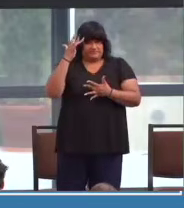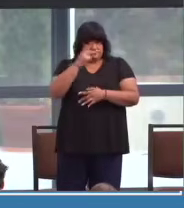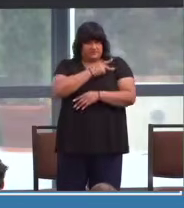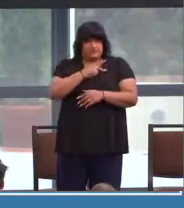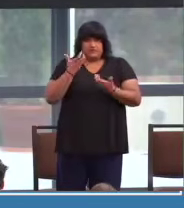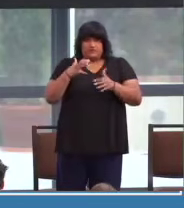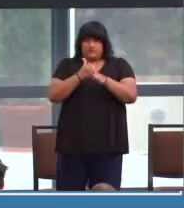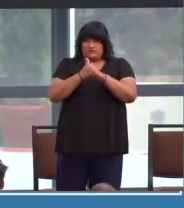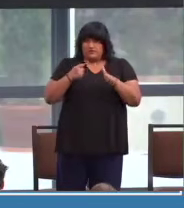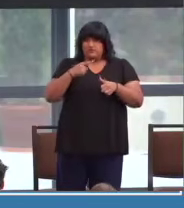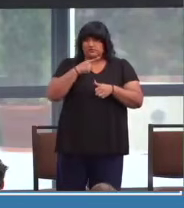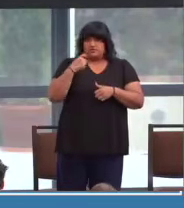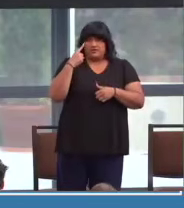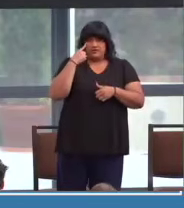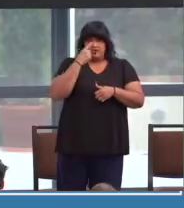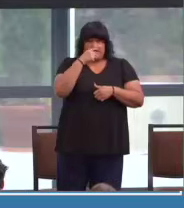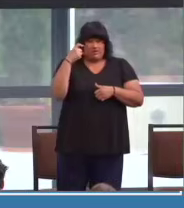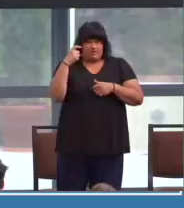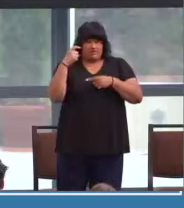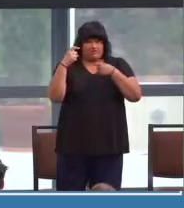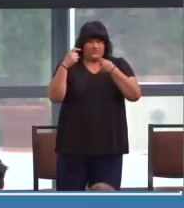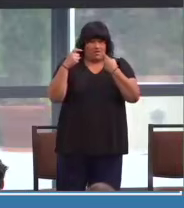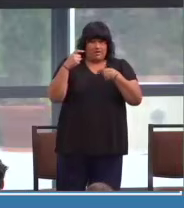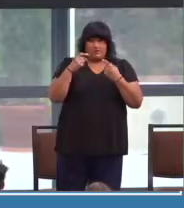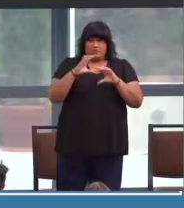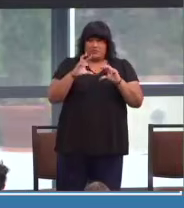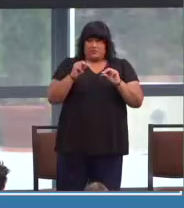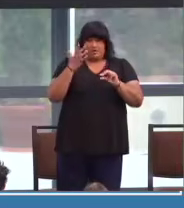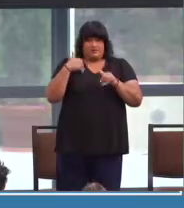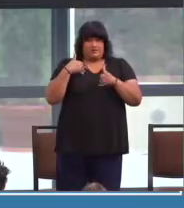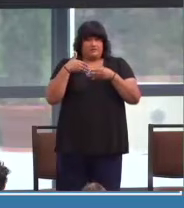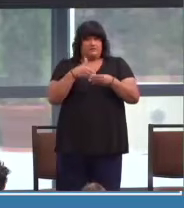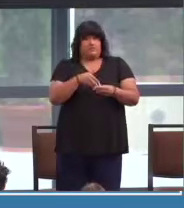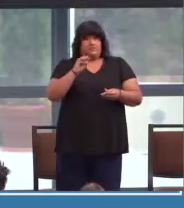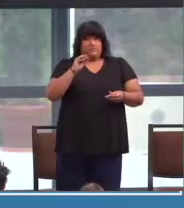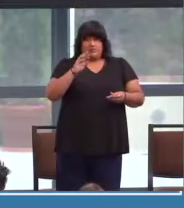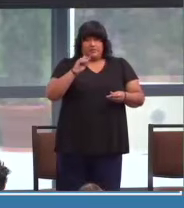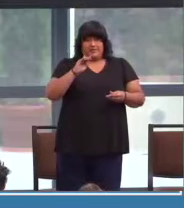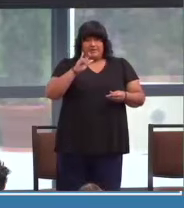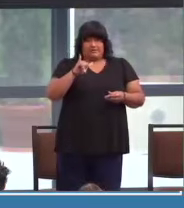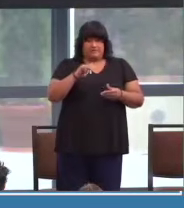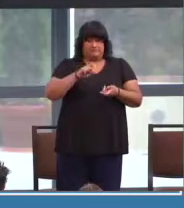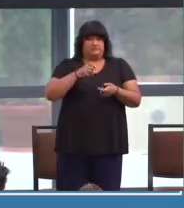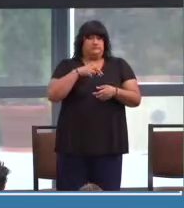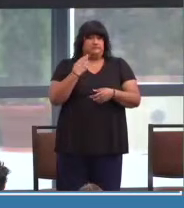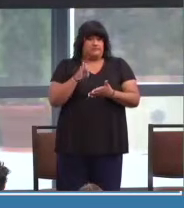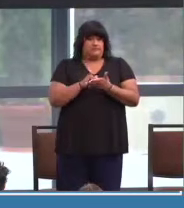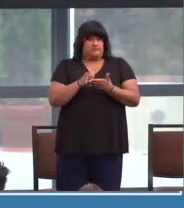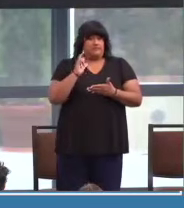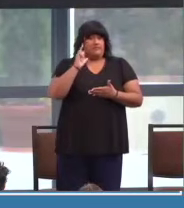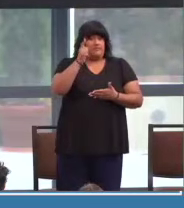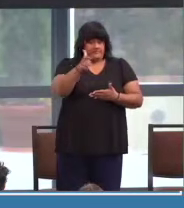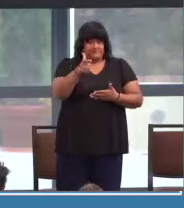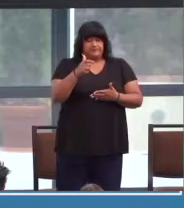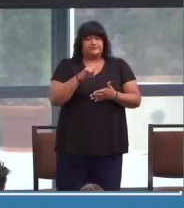dry eyes or dry mouth because this can lead to morbidity down the line. You want to focus on your mental and physical health because this really gives